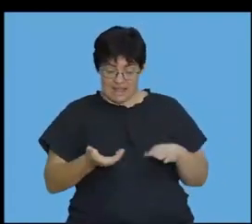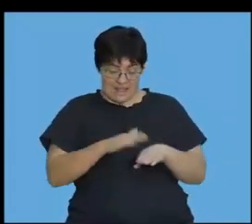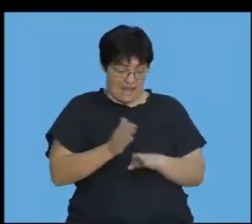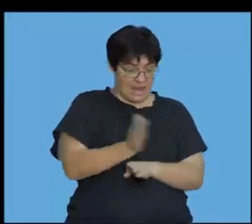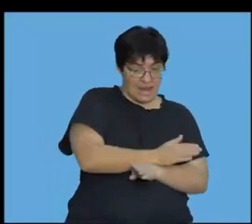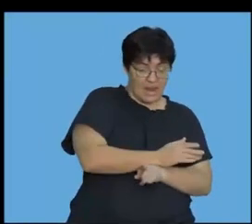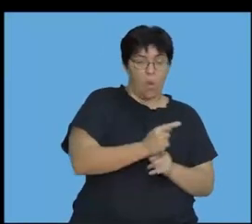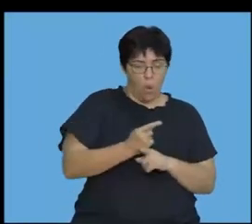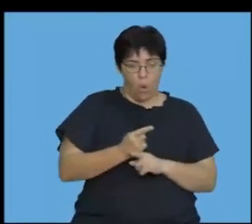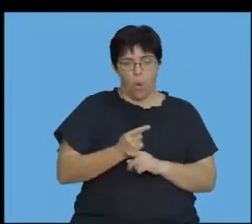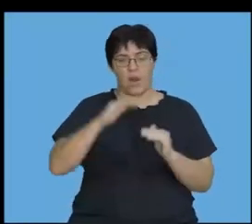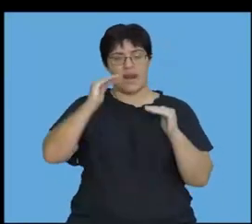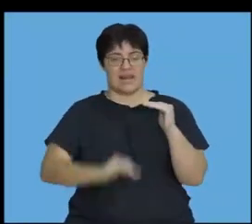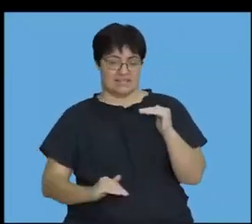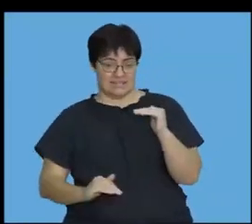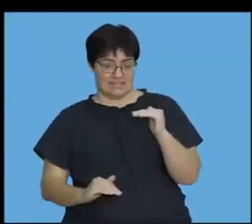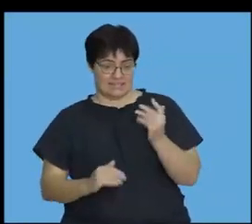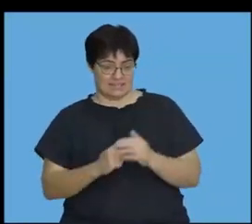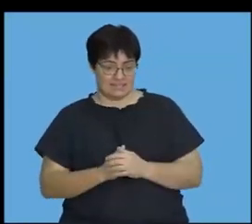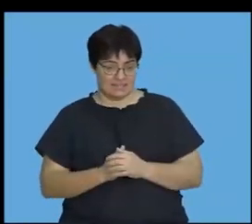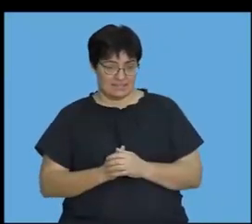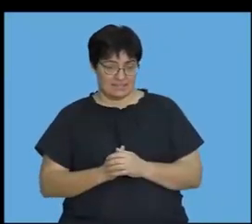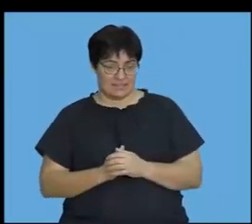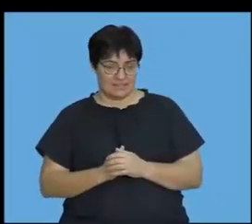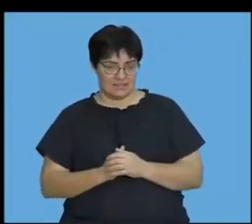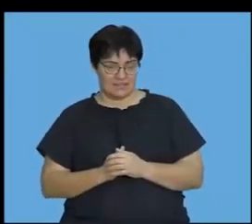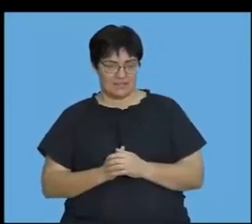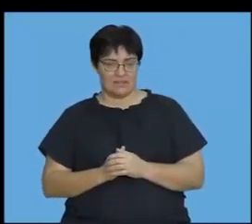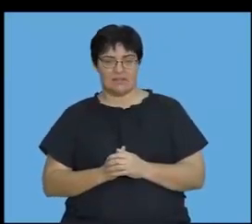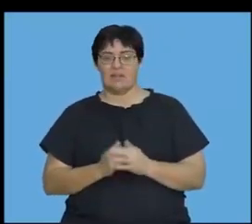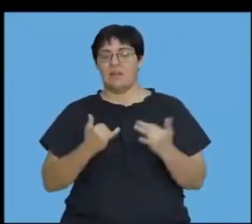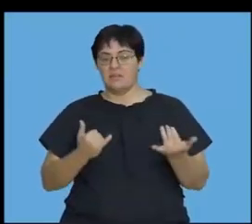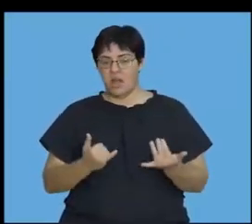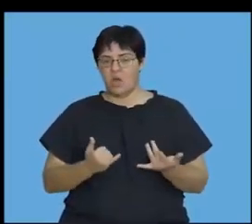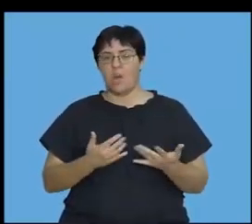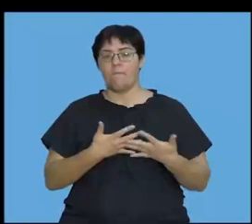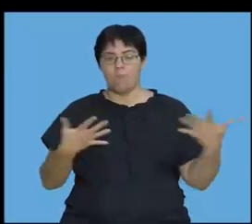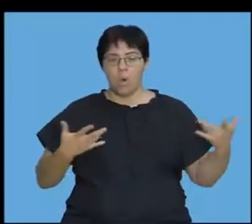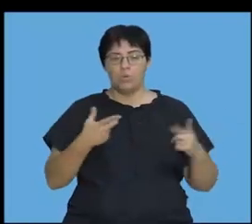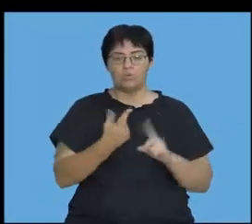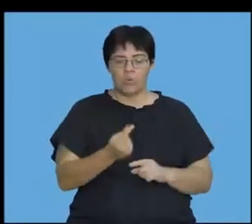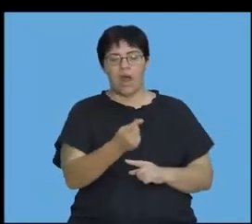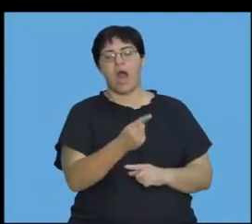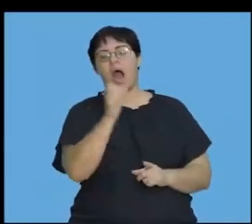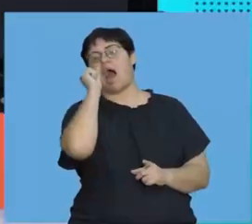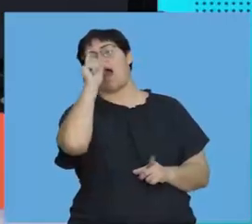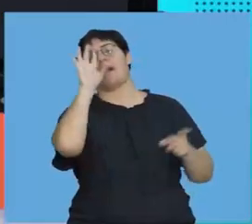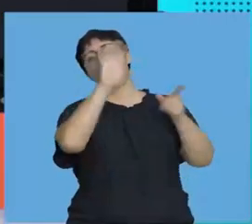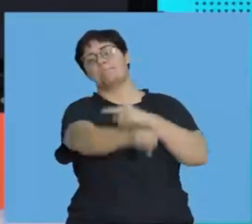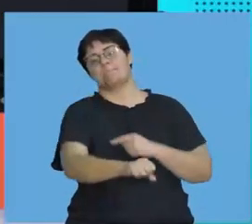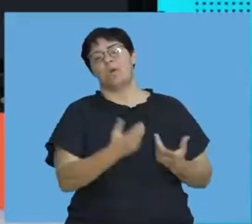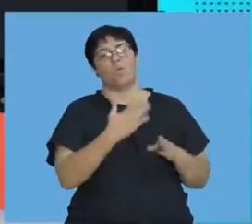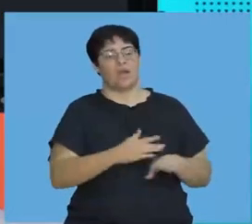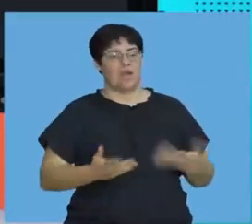before or a smaller change in momentum? And here, the more you do this, the more you'll realize how this is going to